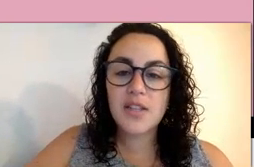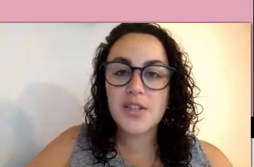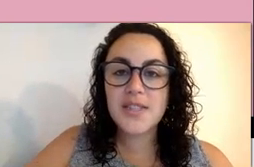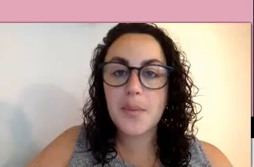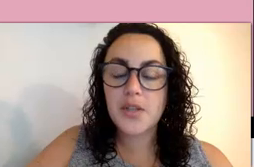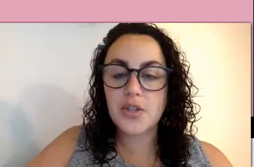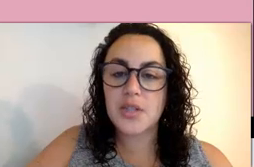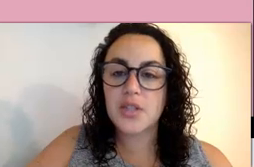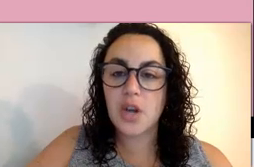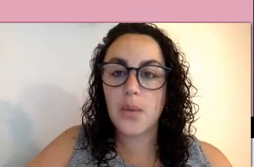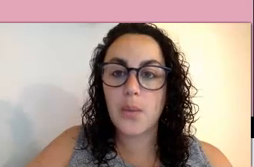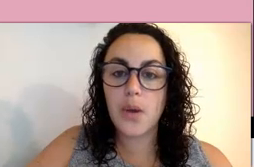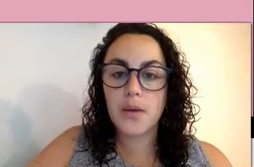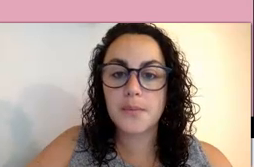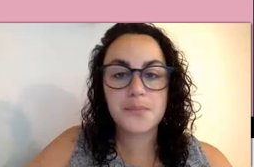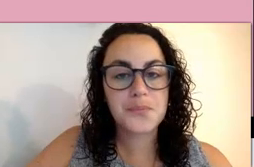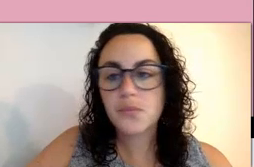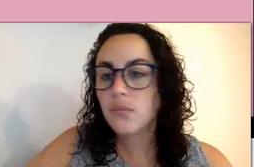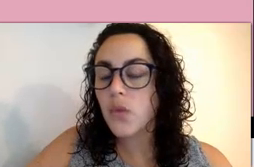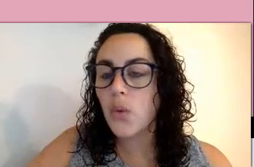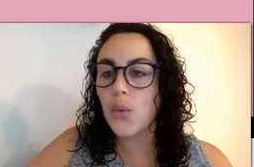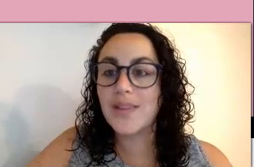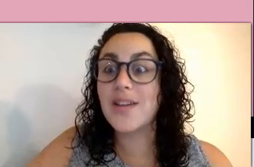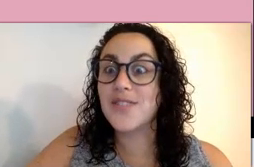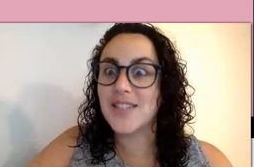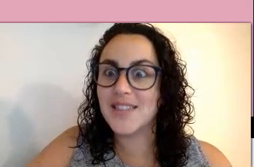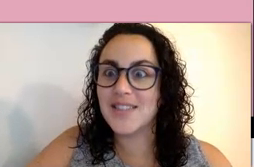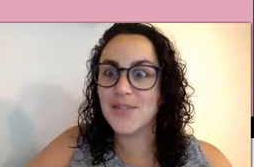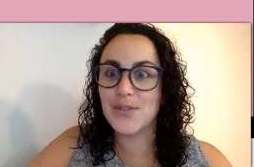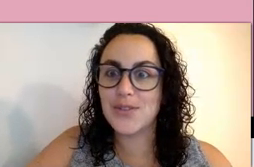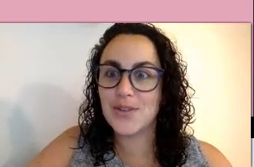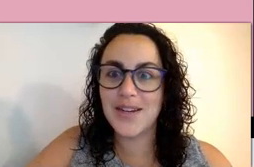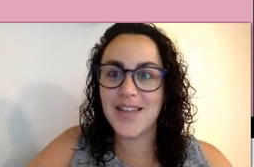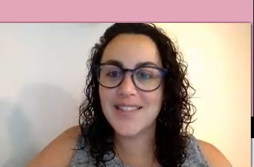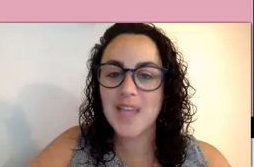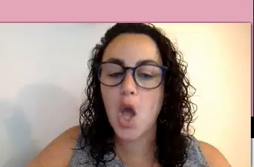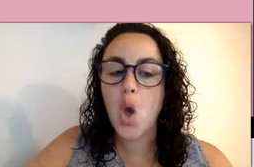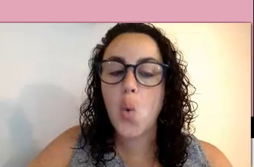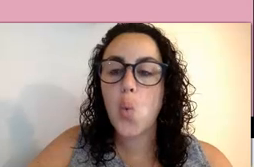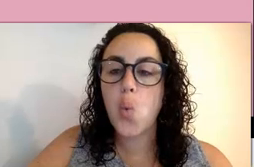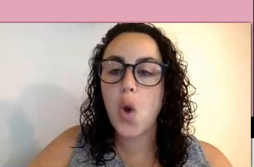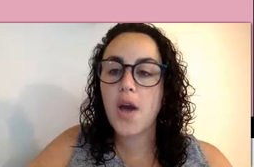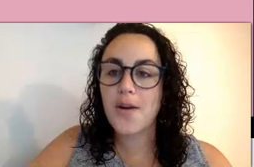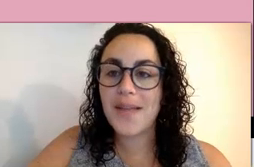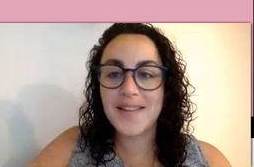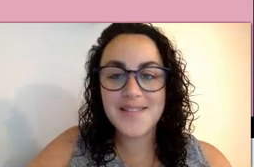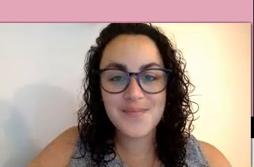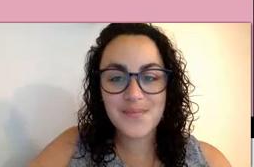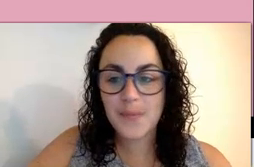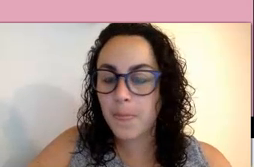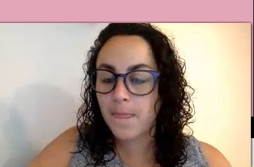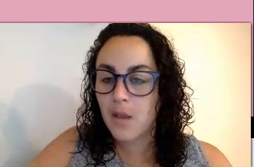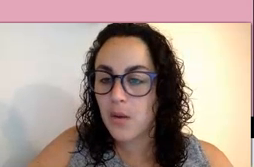And now let's look at some pictures that start with W. Ooh, I love to eat this food. Do you know what it is?